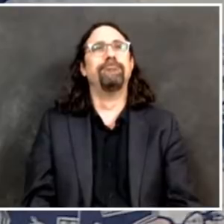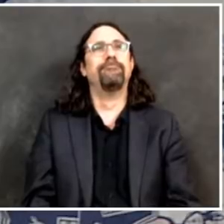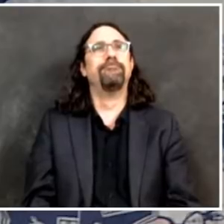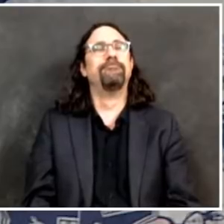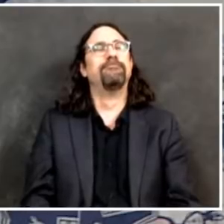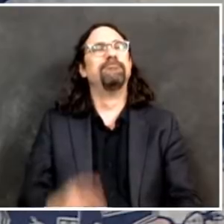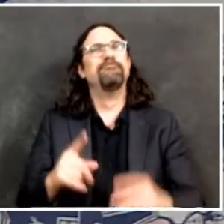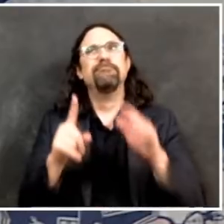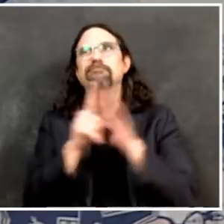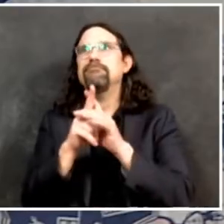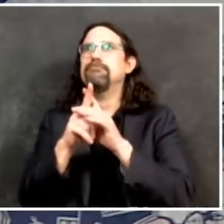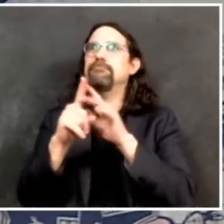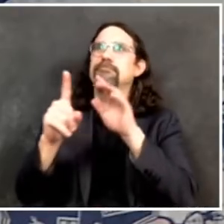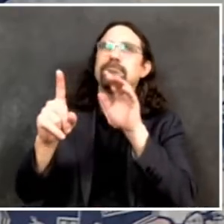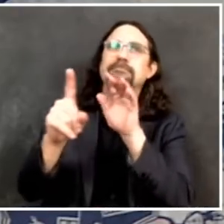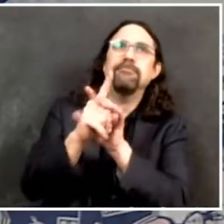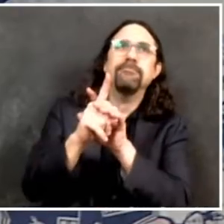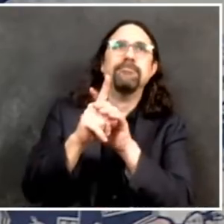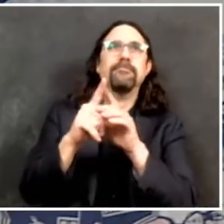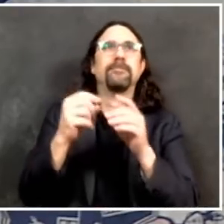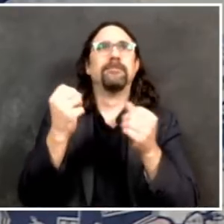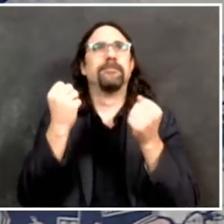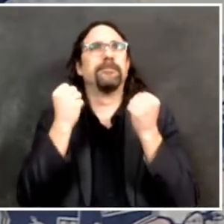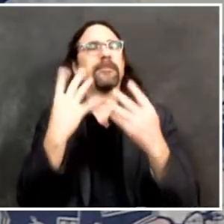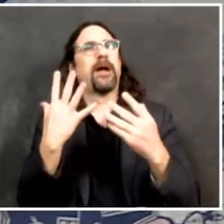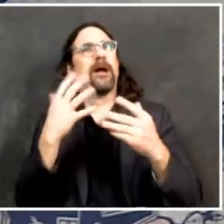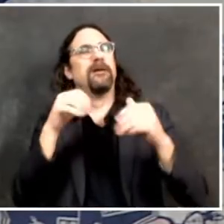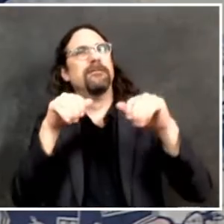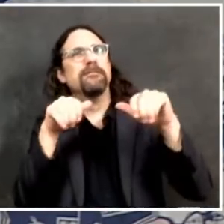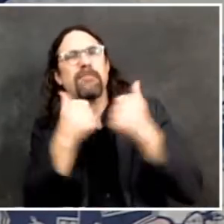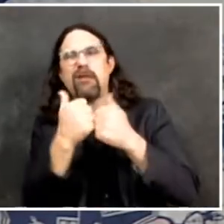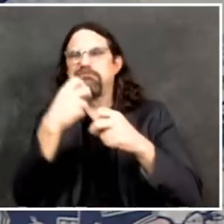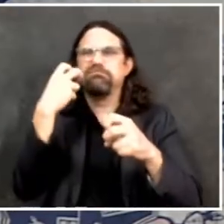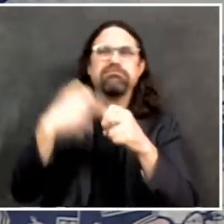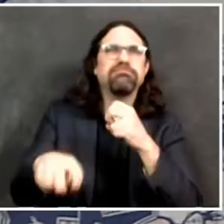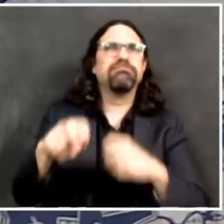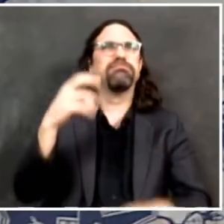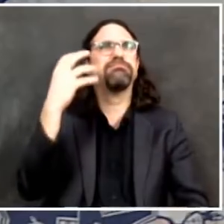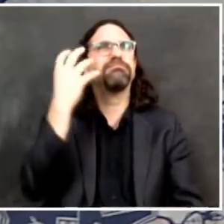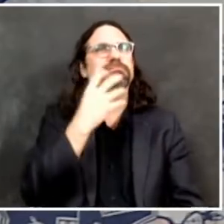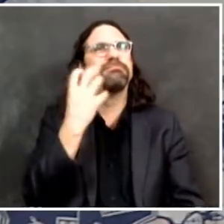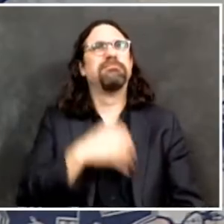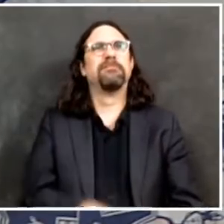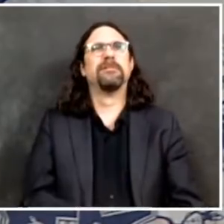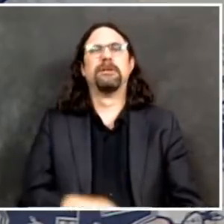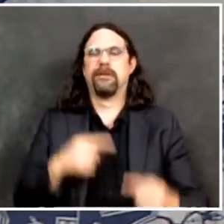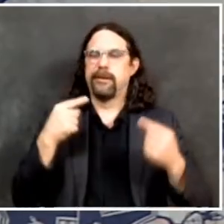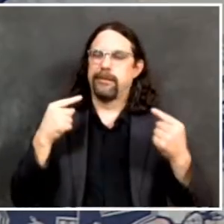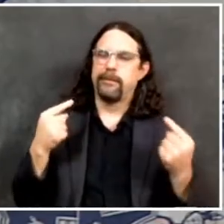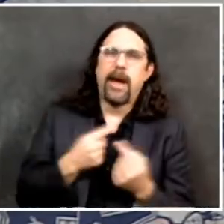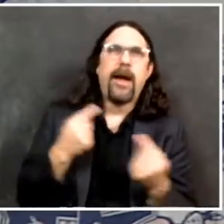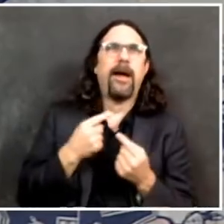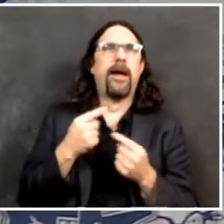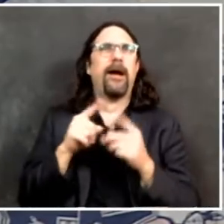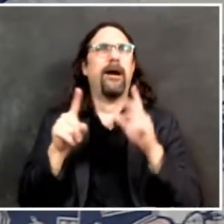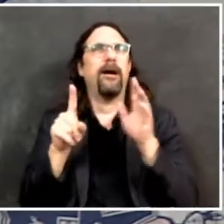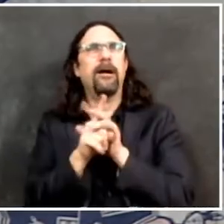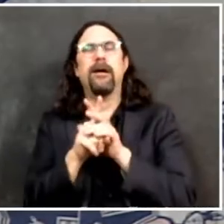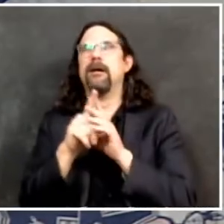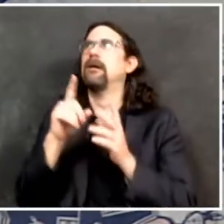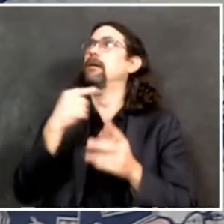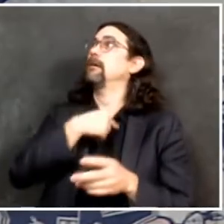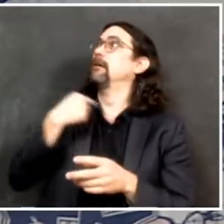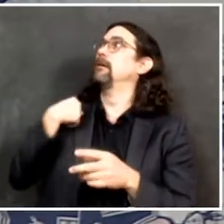realities, things we never could have imagined. There is such uncertainty, there's such confusion, there's such a sense